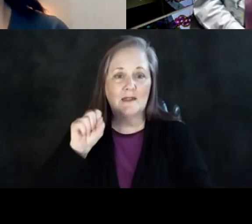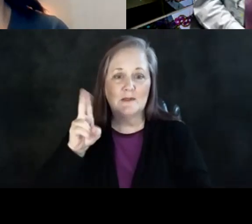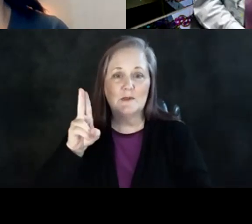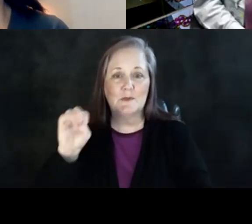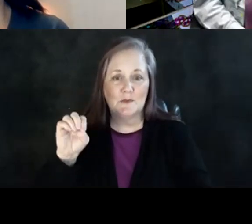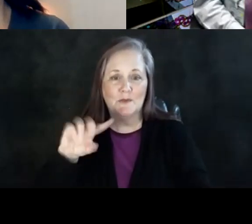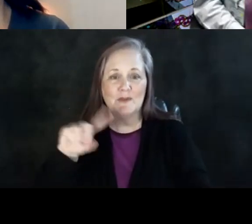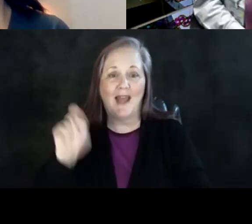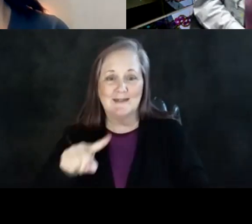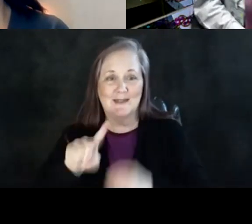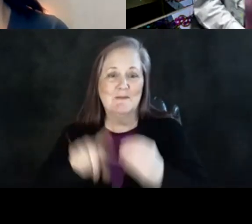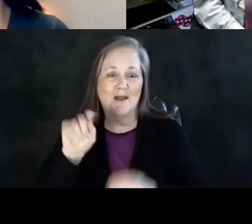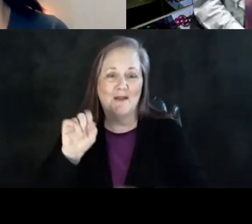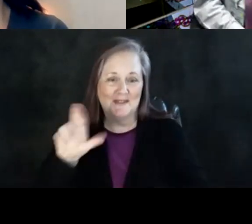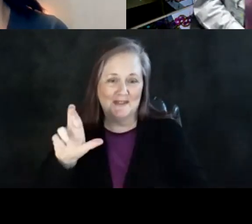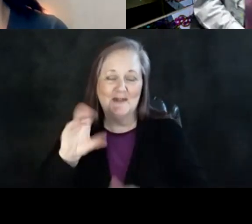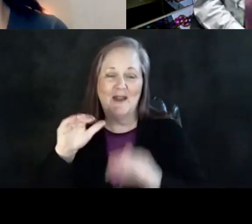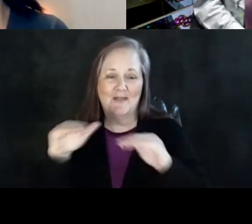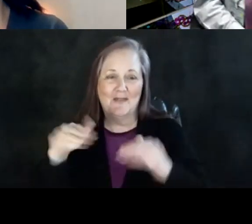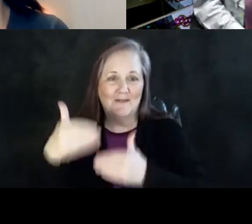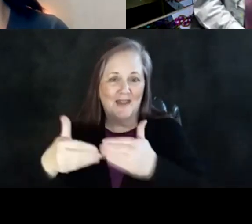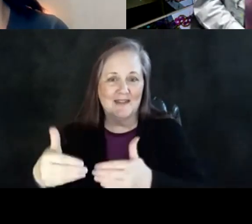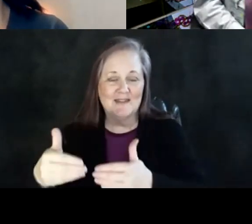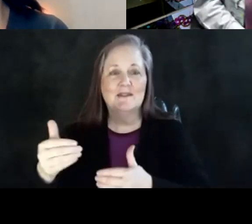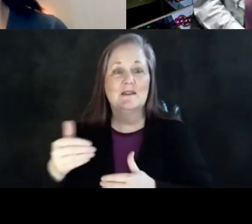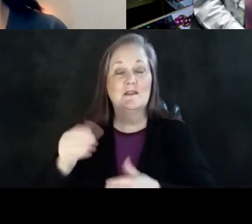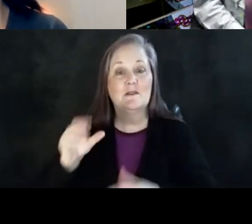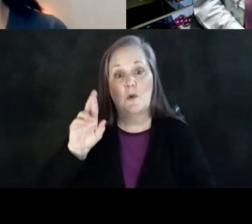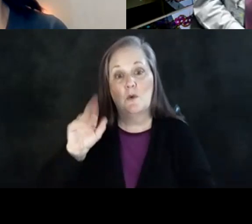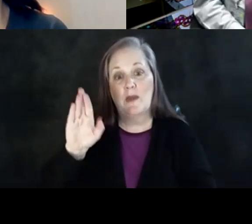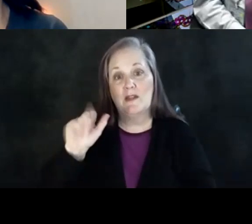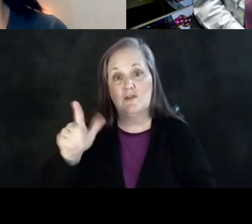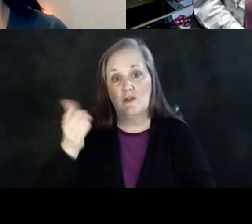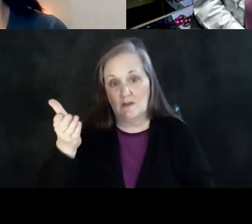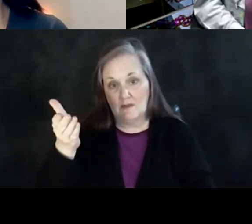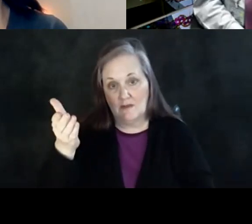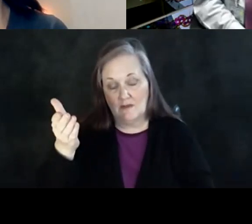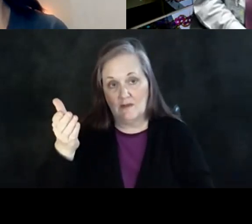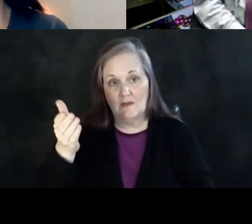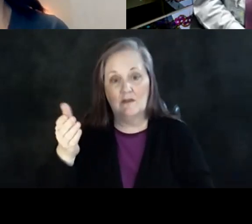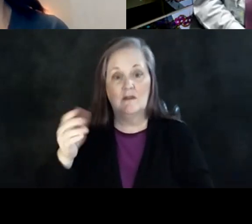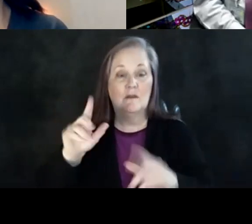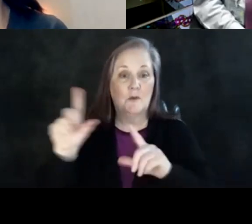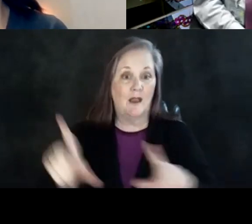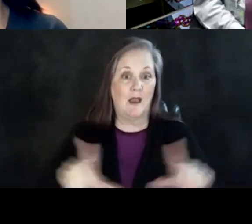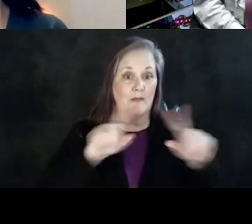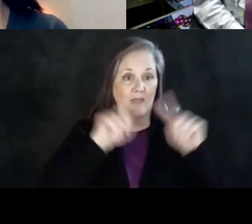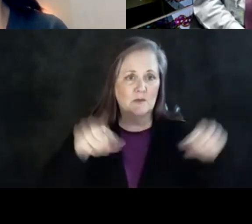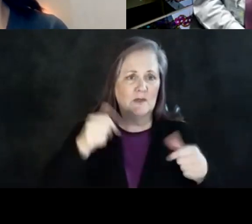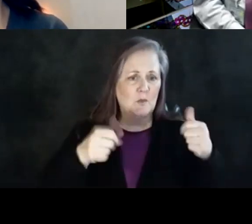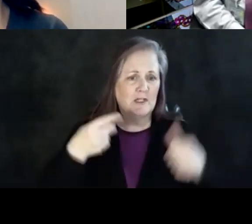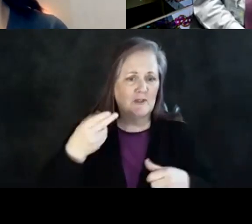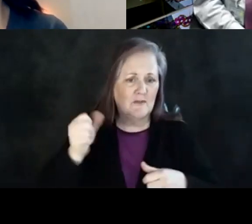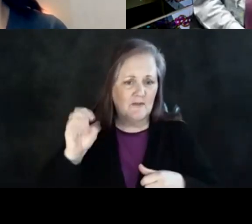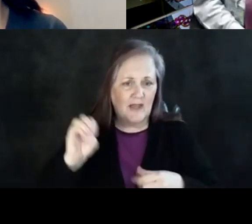So with that said, I guess I'm going to bring it back to Rachel and bring up the screen again to see which phase and tiers